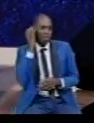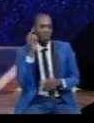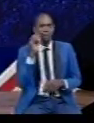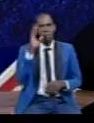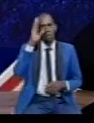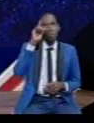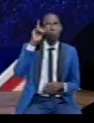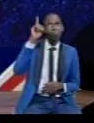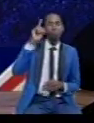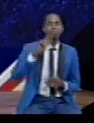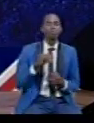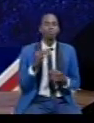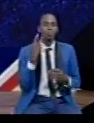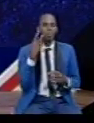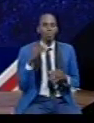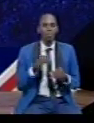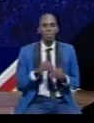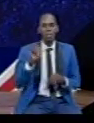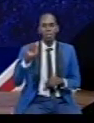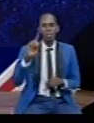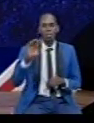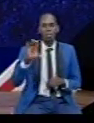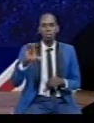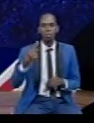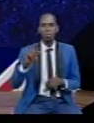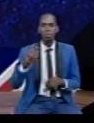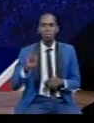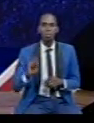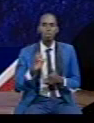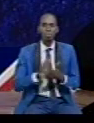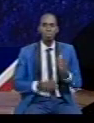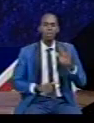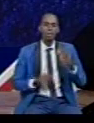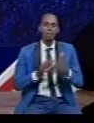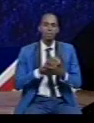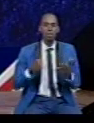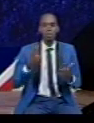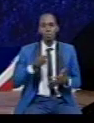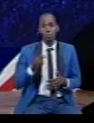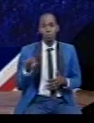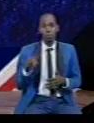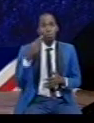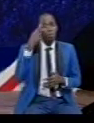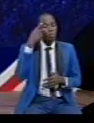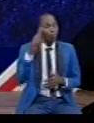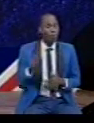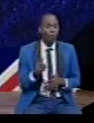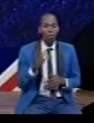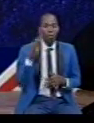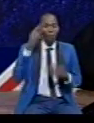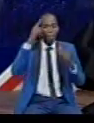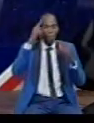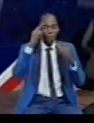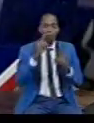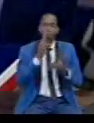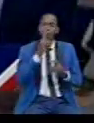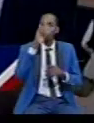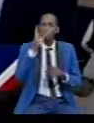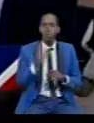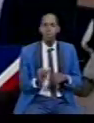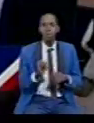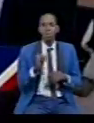reading from verse 22. "For Moses truly said unto the fathers, a